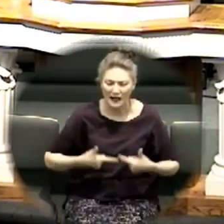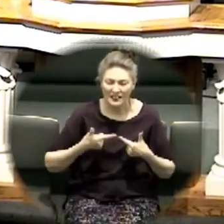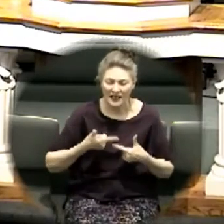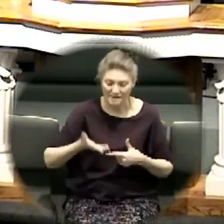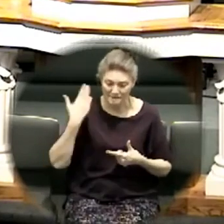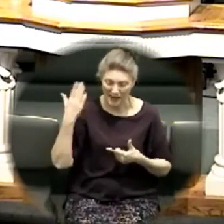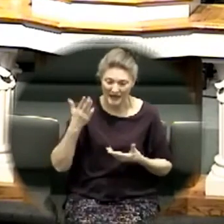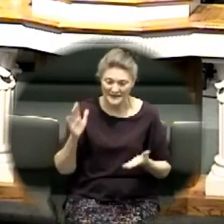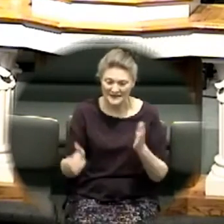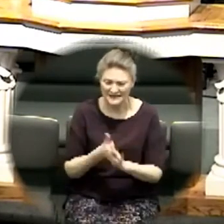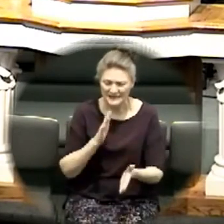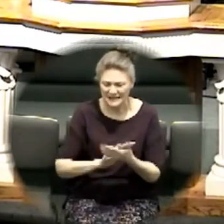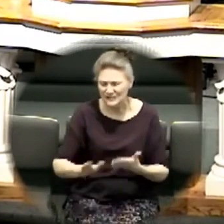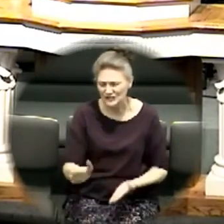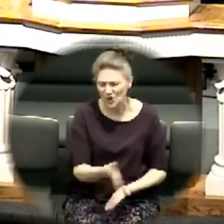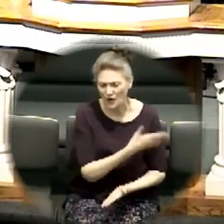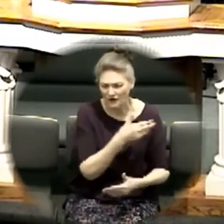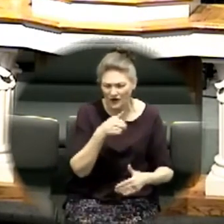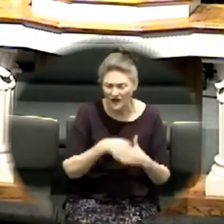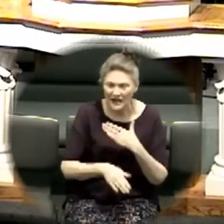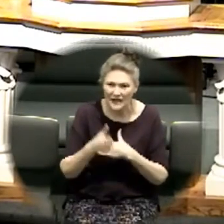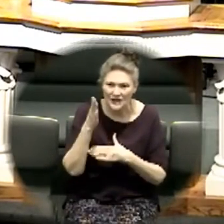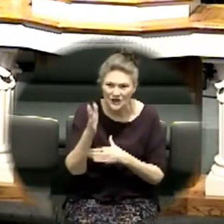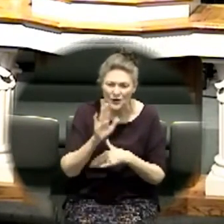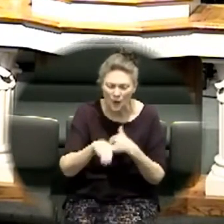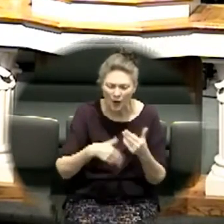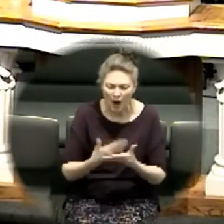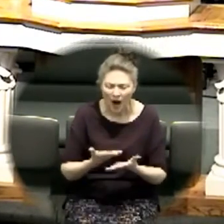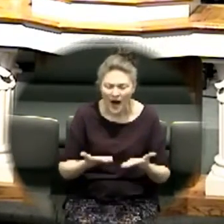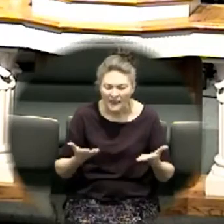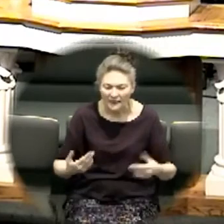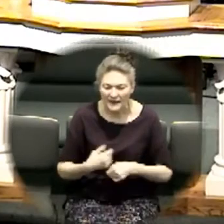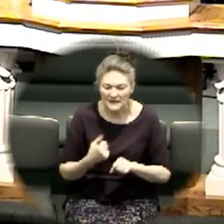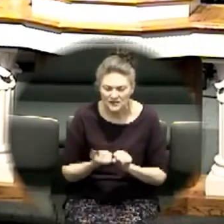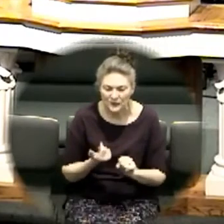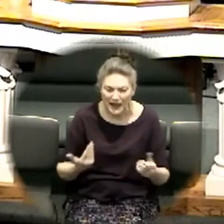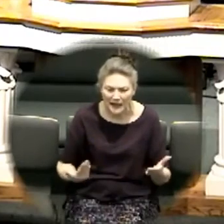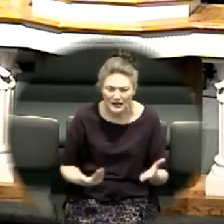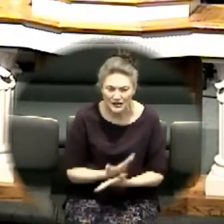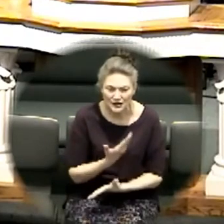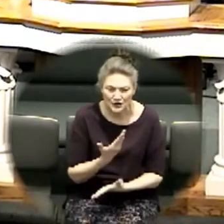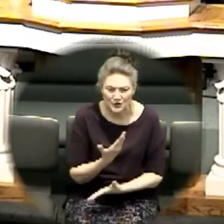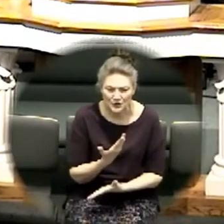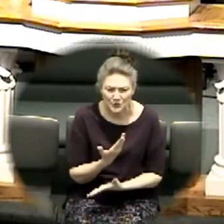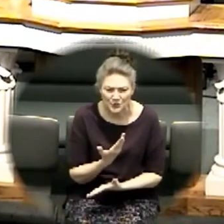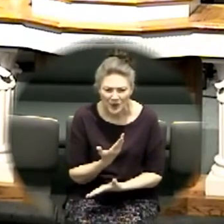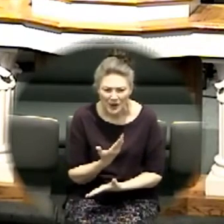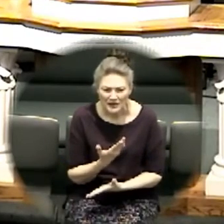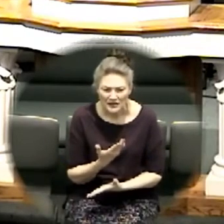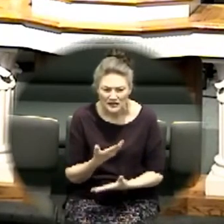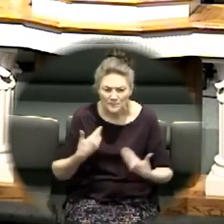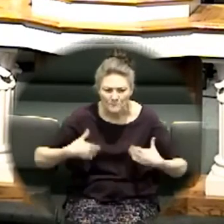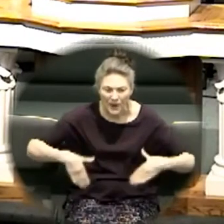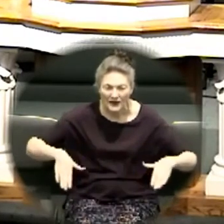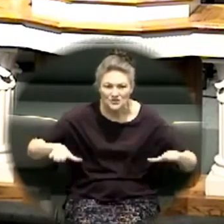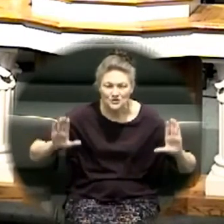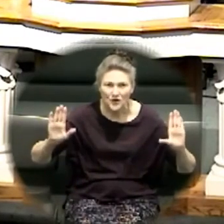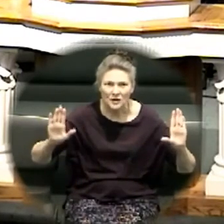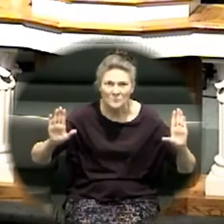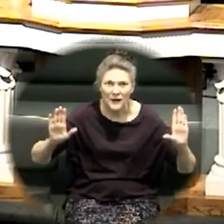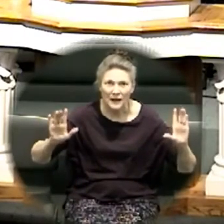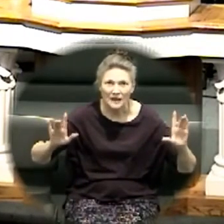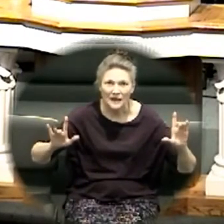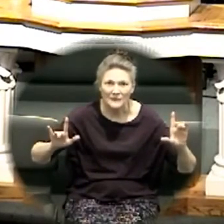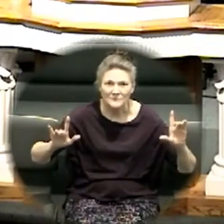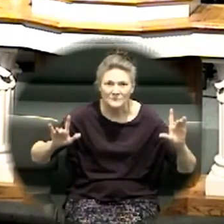you my cash is over in you the things I made do surrender my